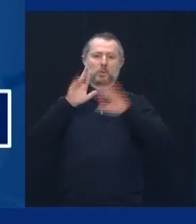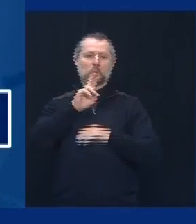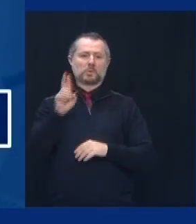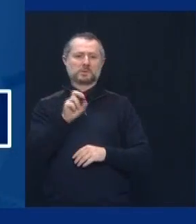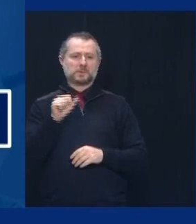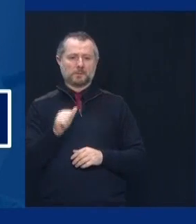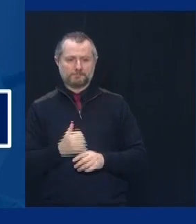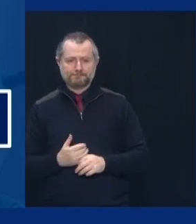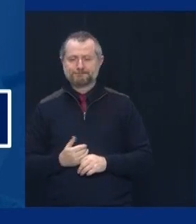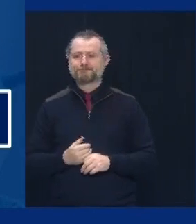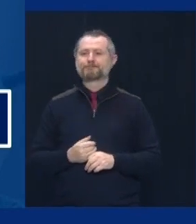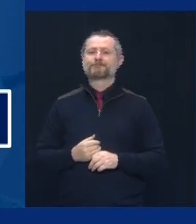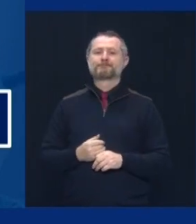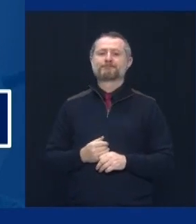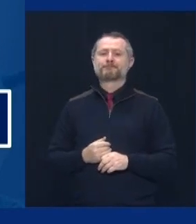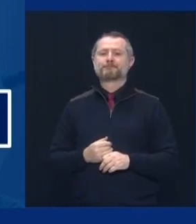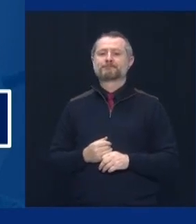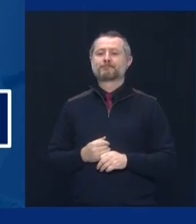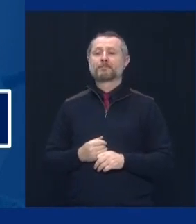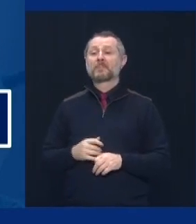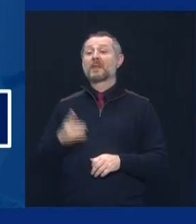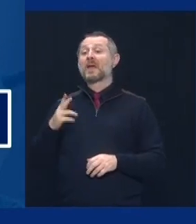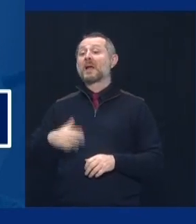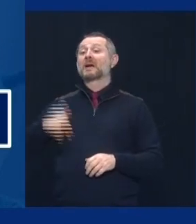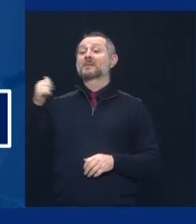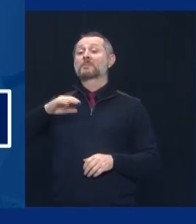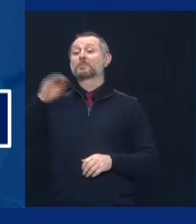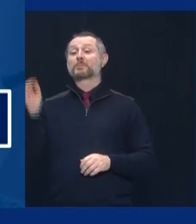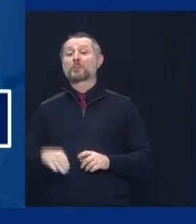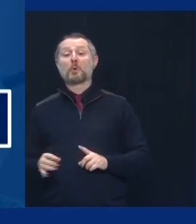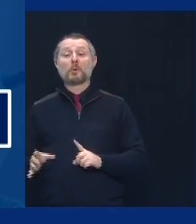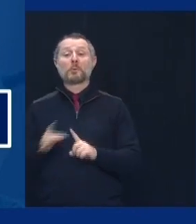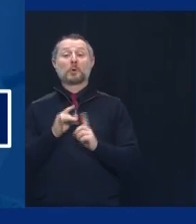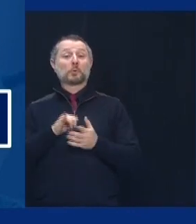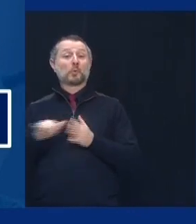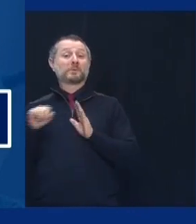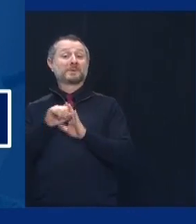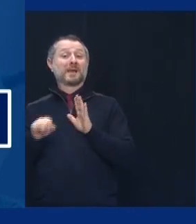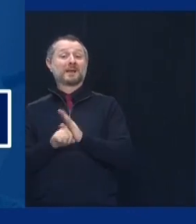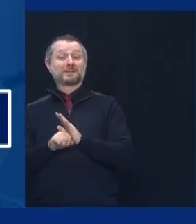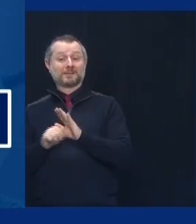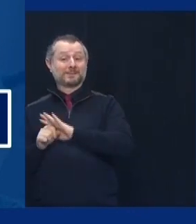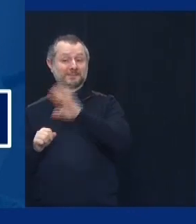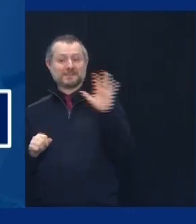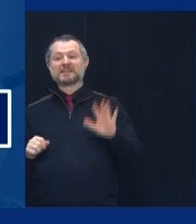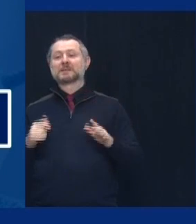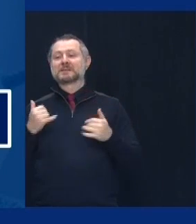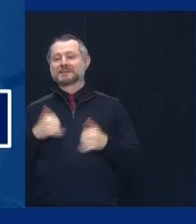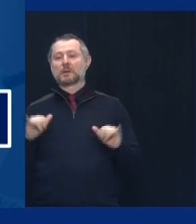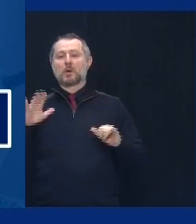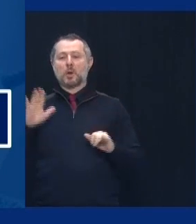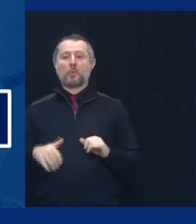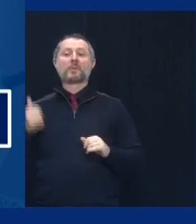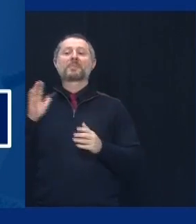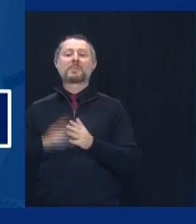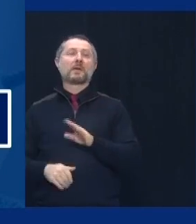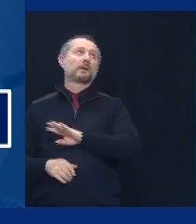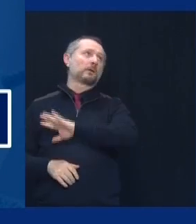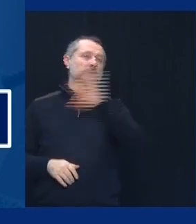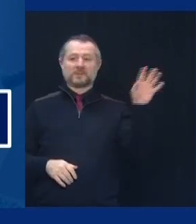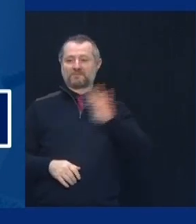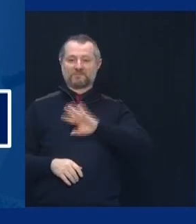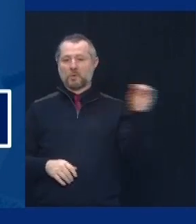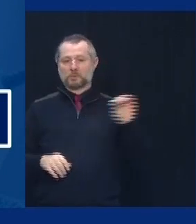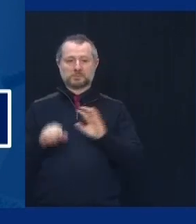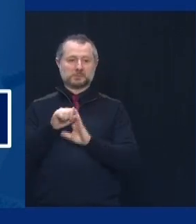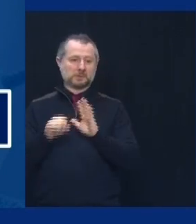Our highest infection rate in the state is lower than 40 states. Our highest infection rate